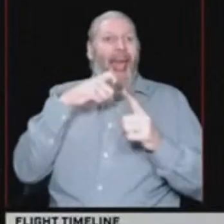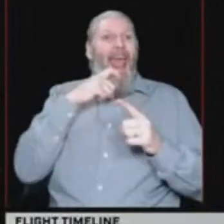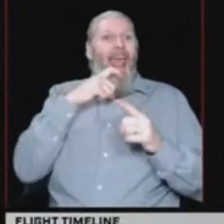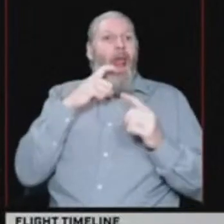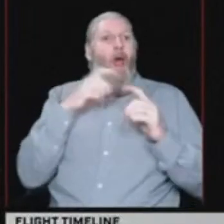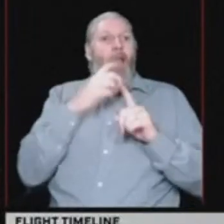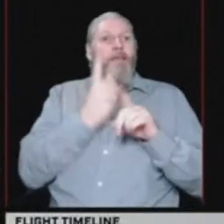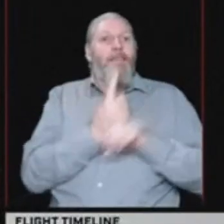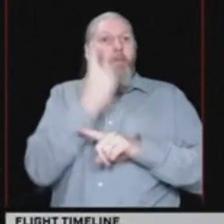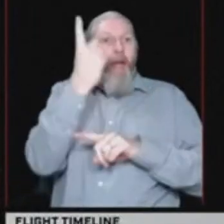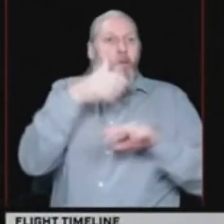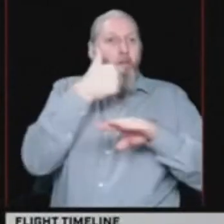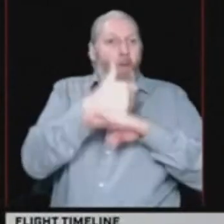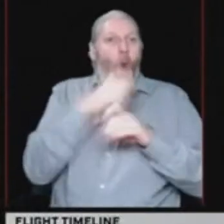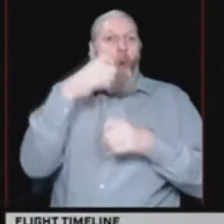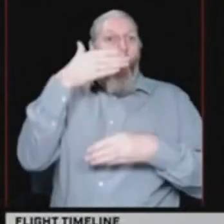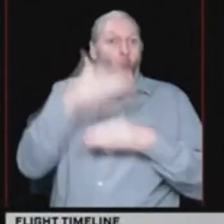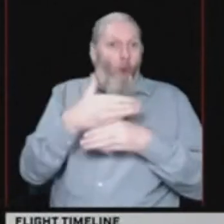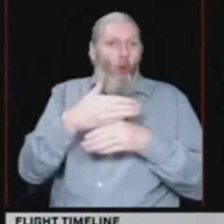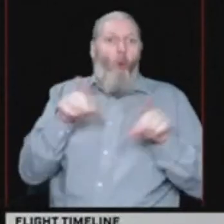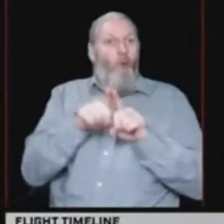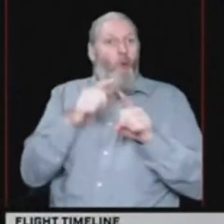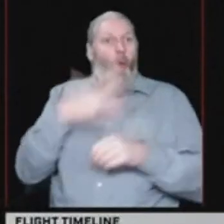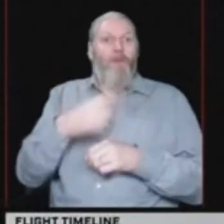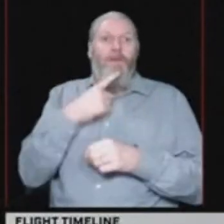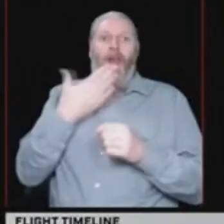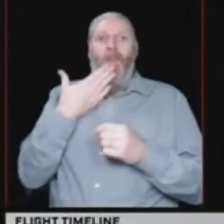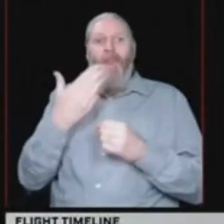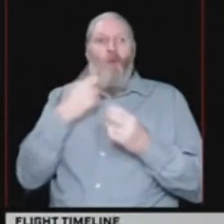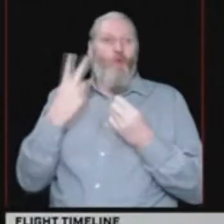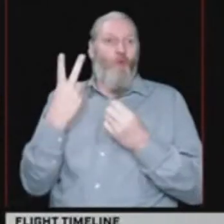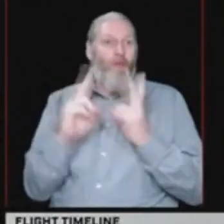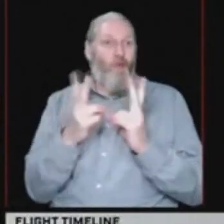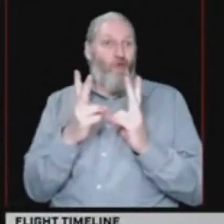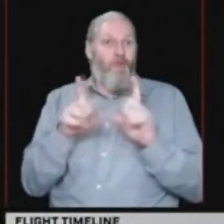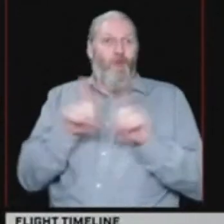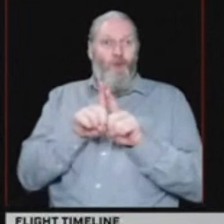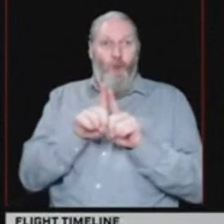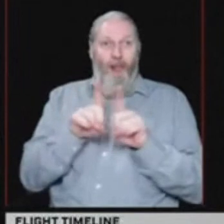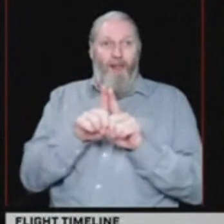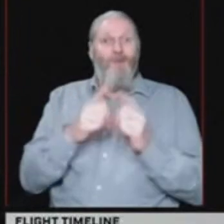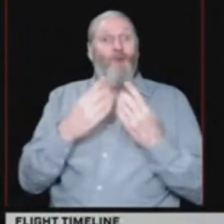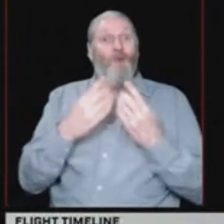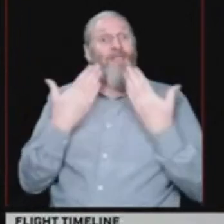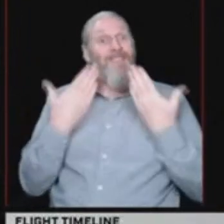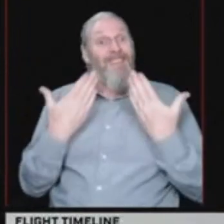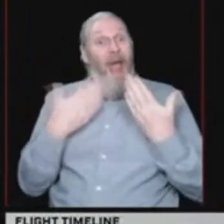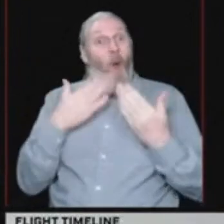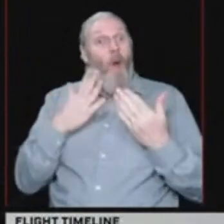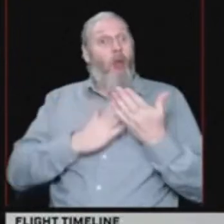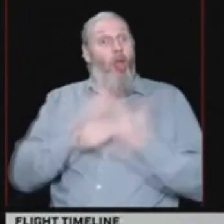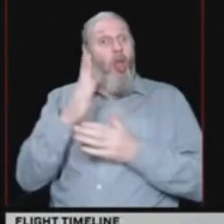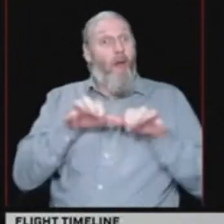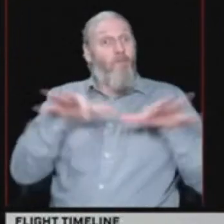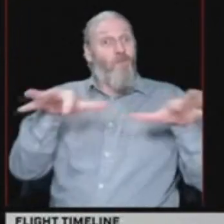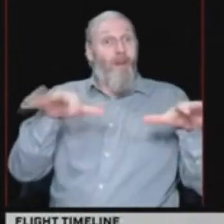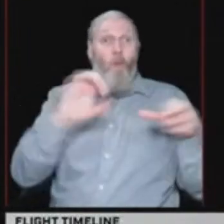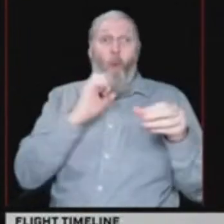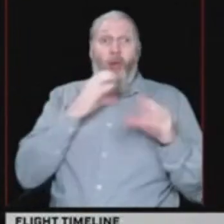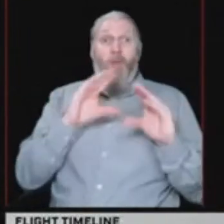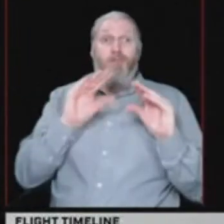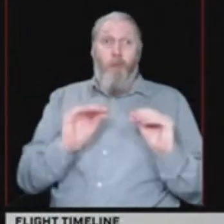our BSL interpreters over in the UK. We're going to be ending our live stream at this point, but please be